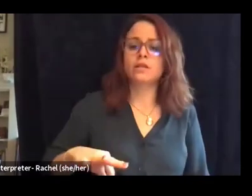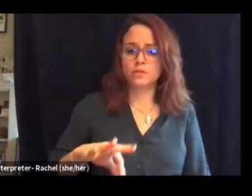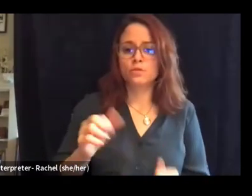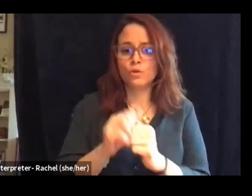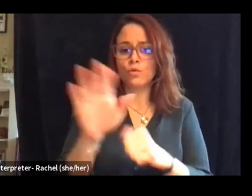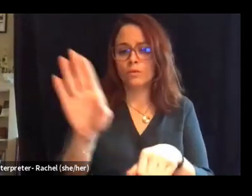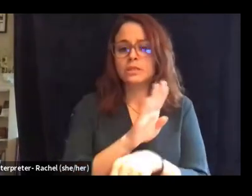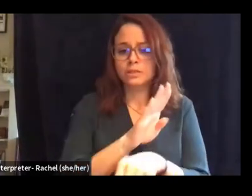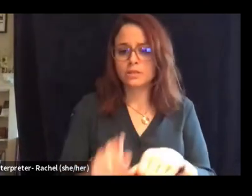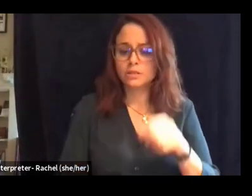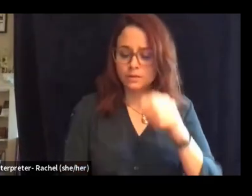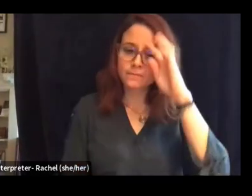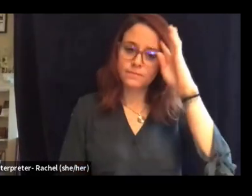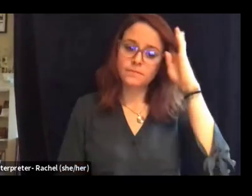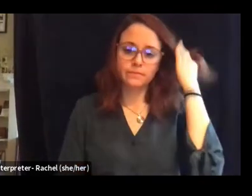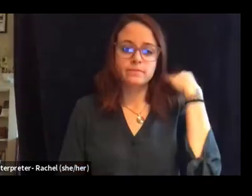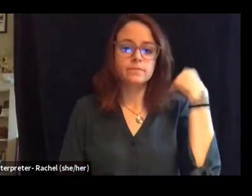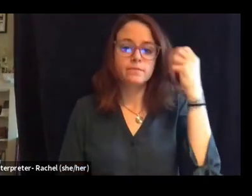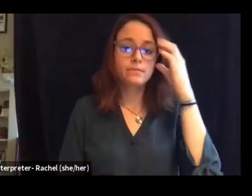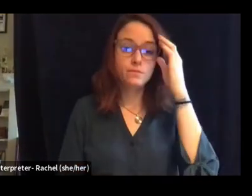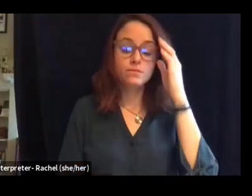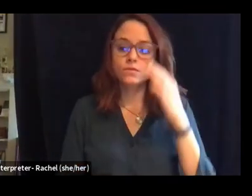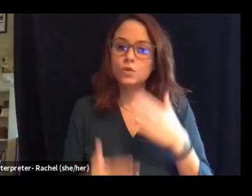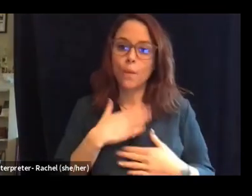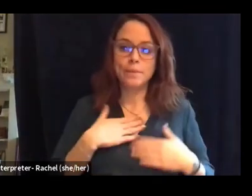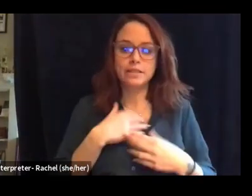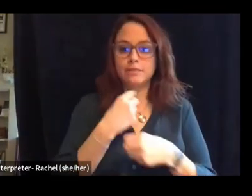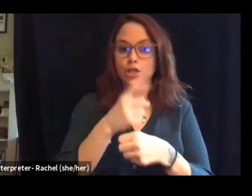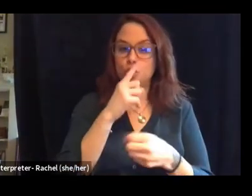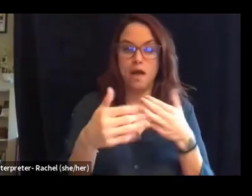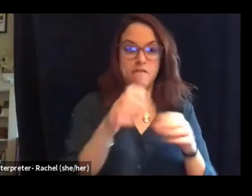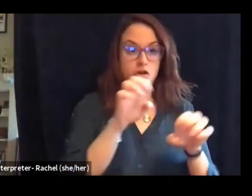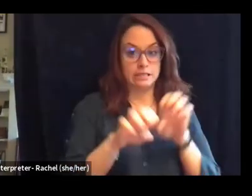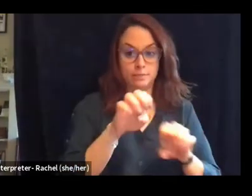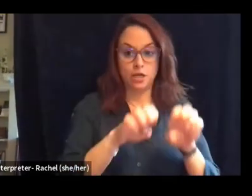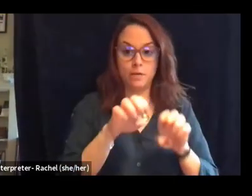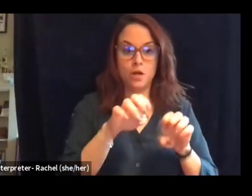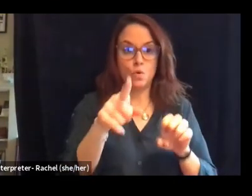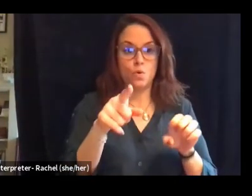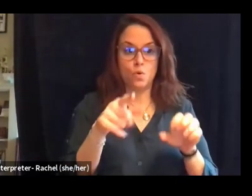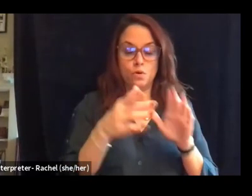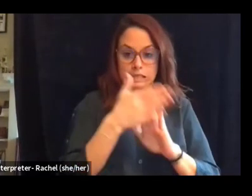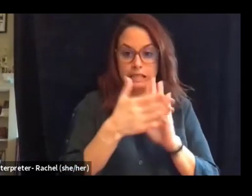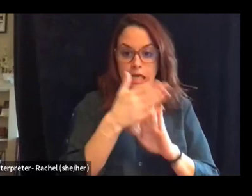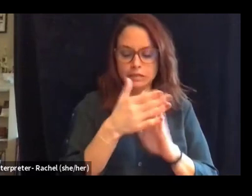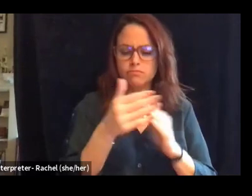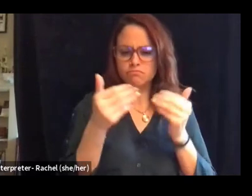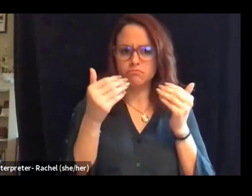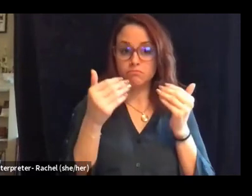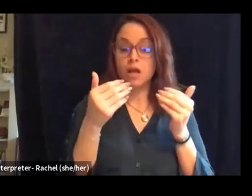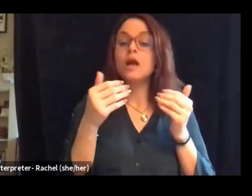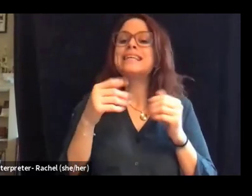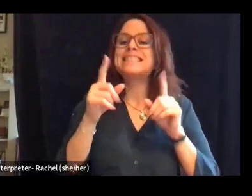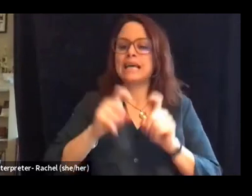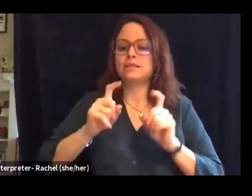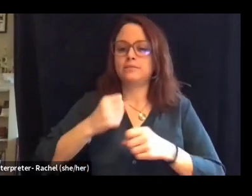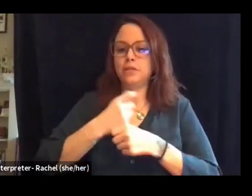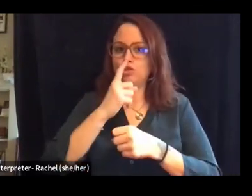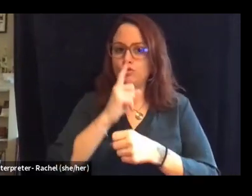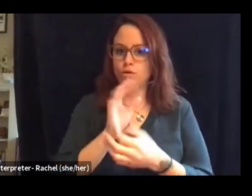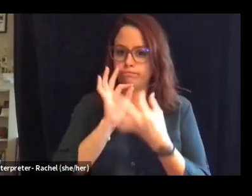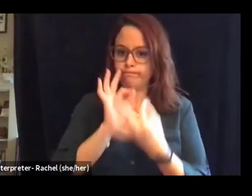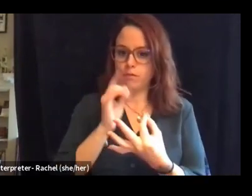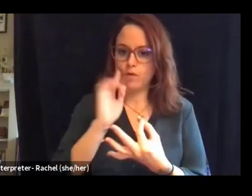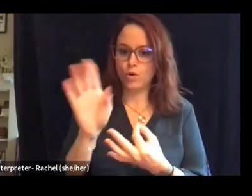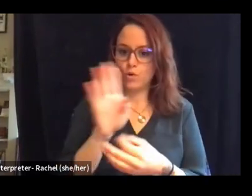yeah. So make sure you test your experiments and be disciplined in the approach. All right, so we're back to our